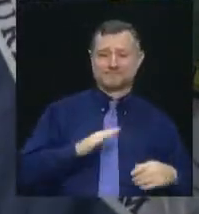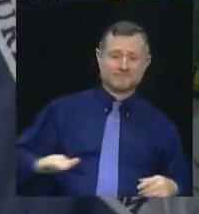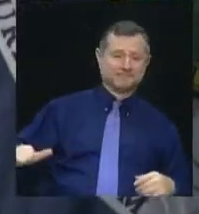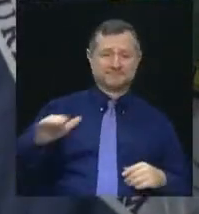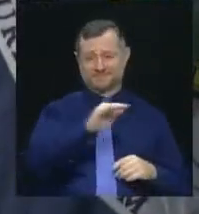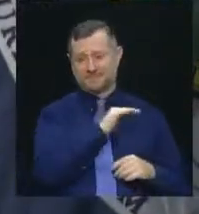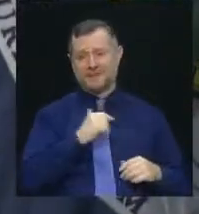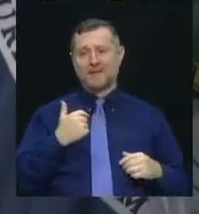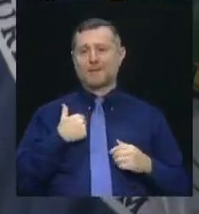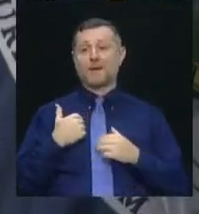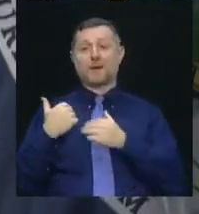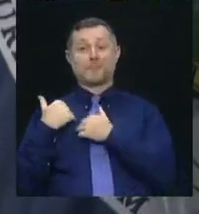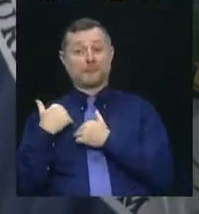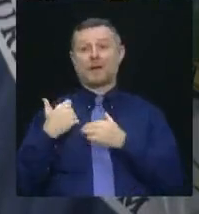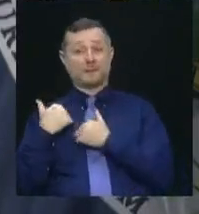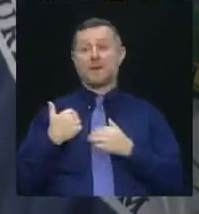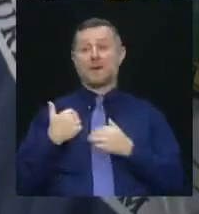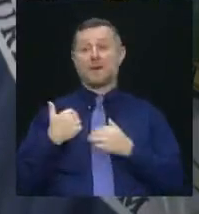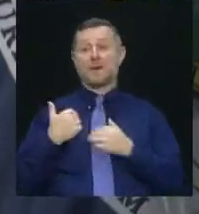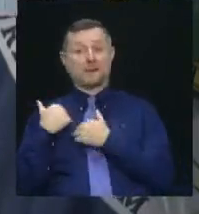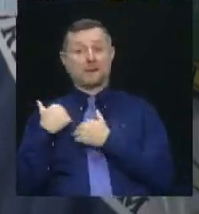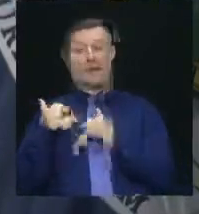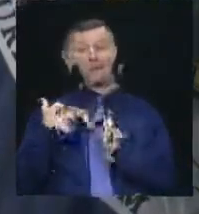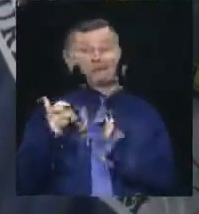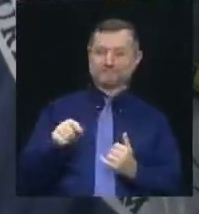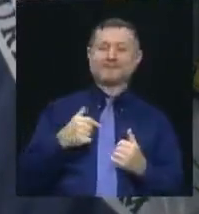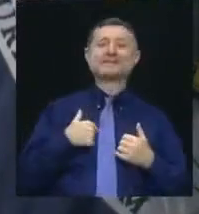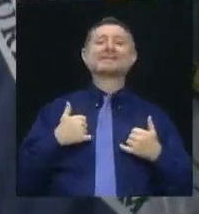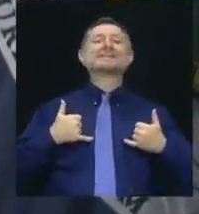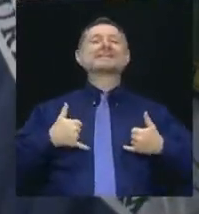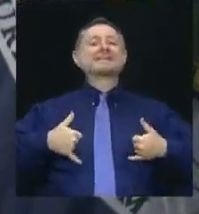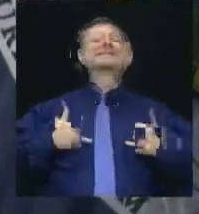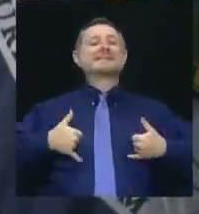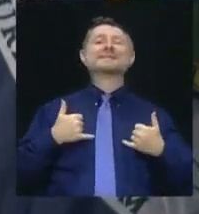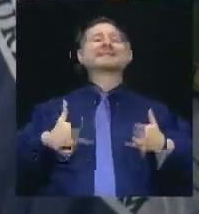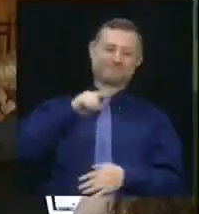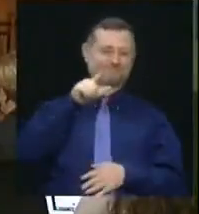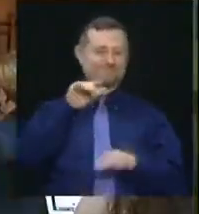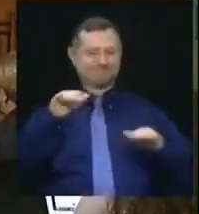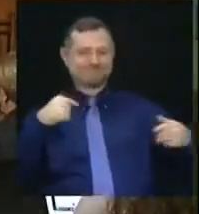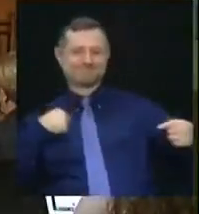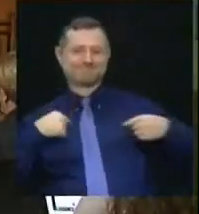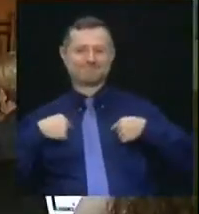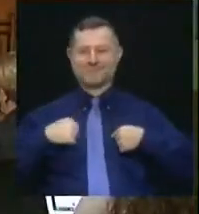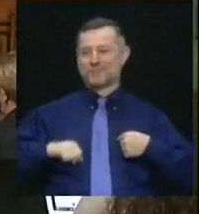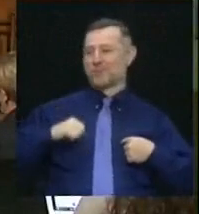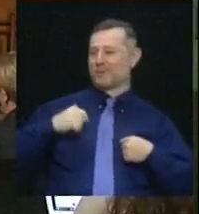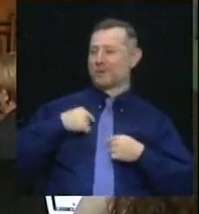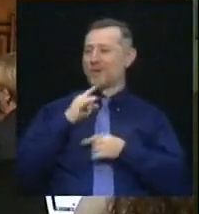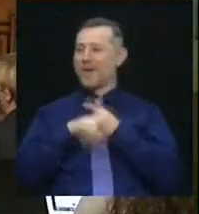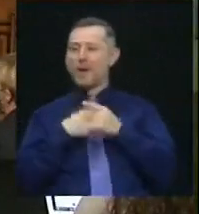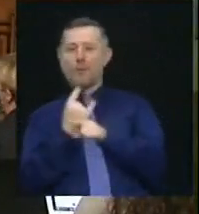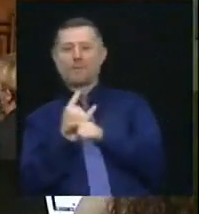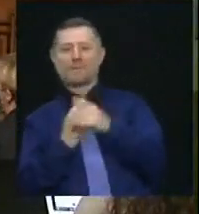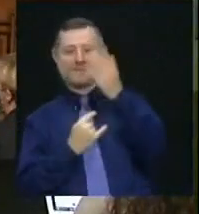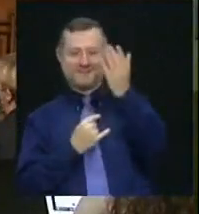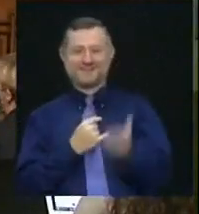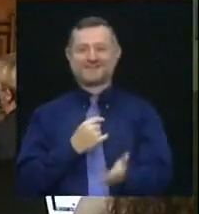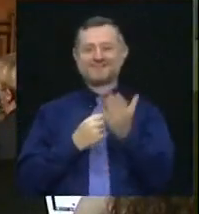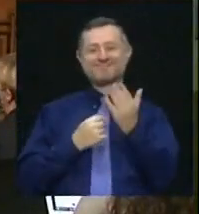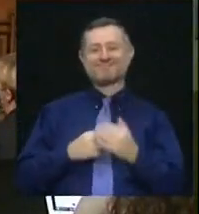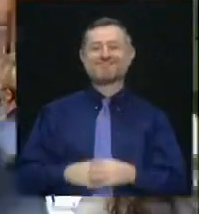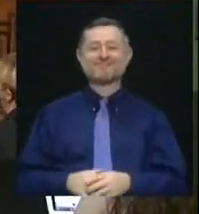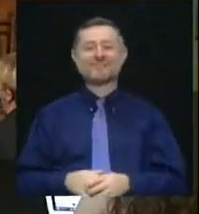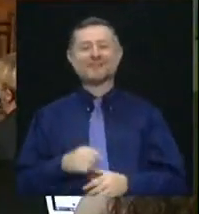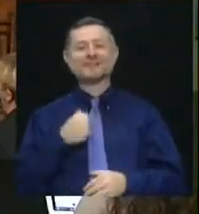respect to that at this time. I'm still Lieutenant Governor, and there's one governor at a time in the state of New York. I'm wondering what your message is to the people of Syracuse.